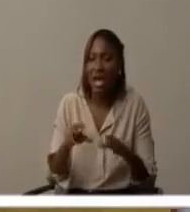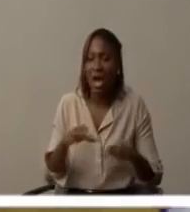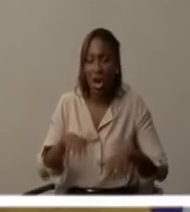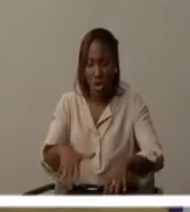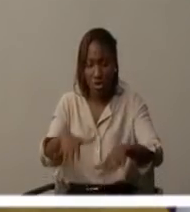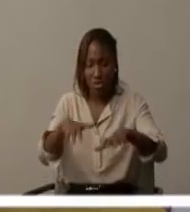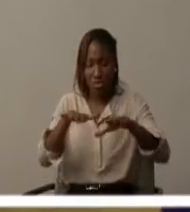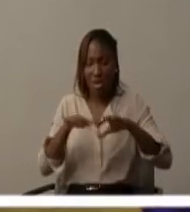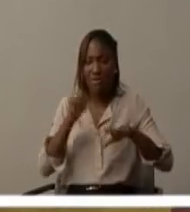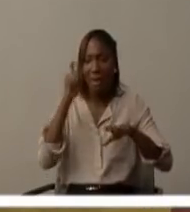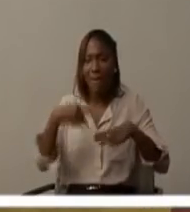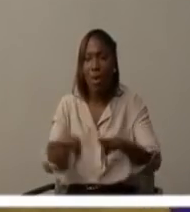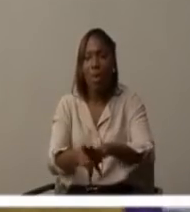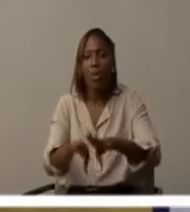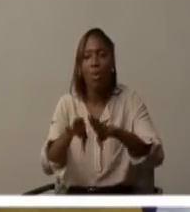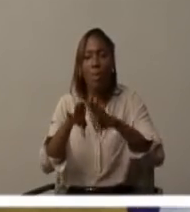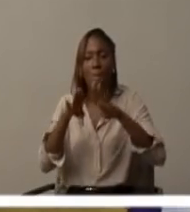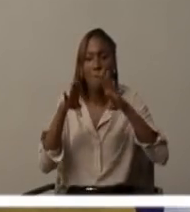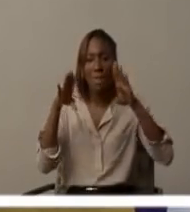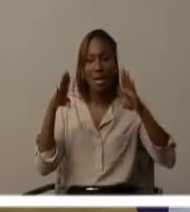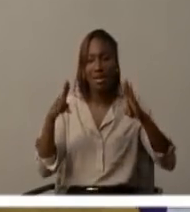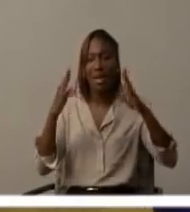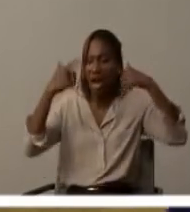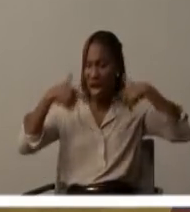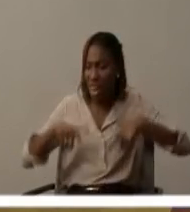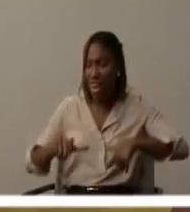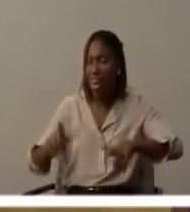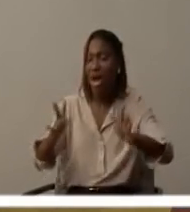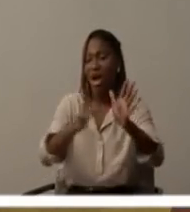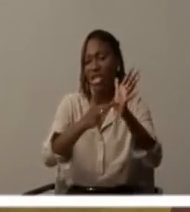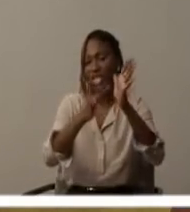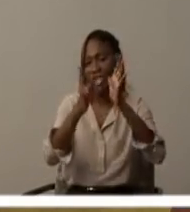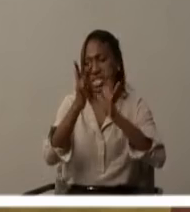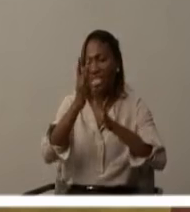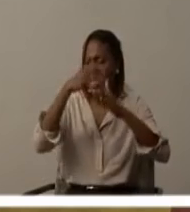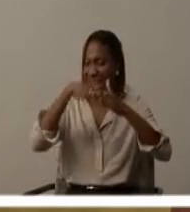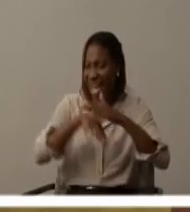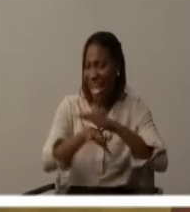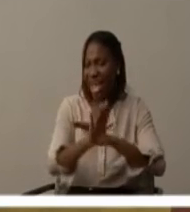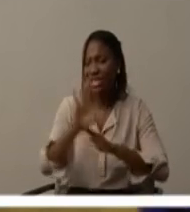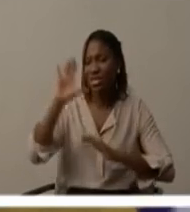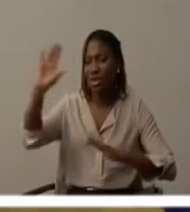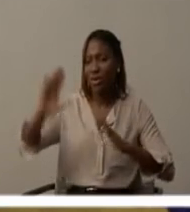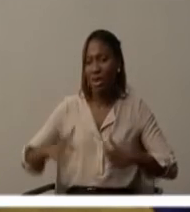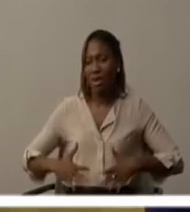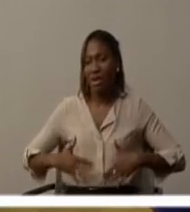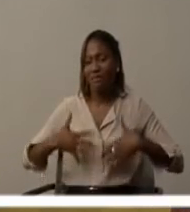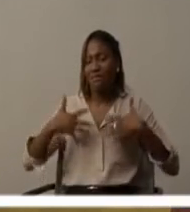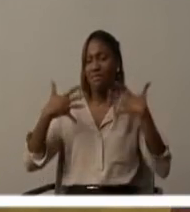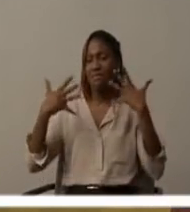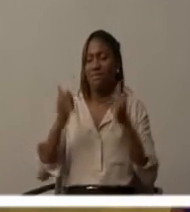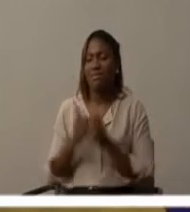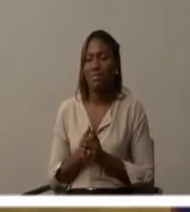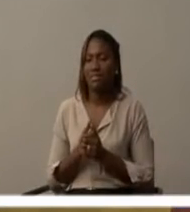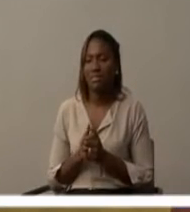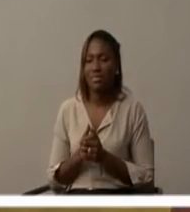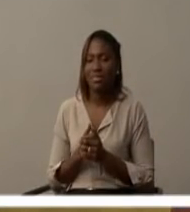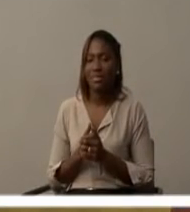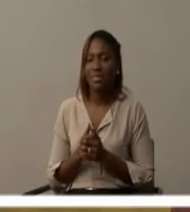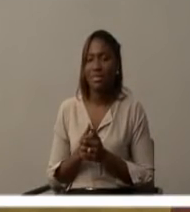in. Open the grave. And we make such monuments out of our graves. In our history, we've made